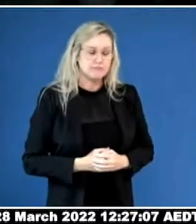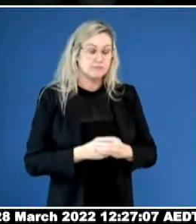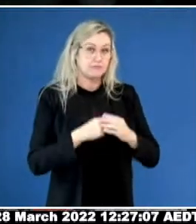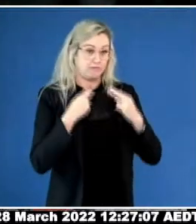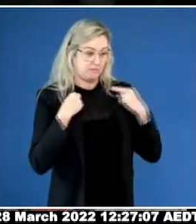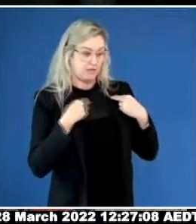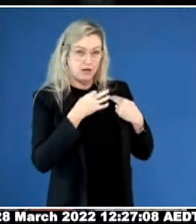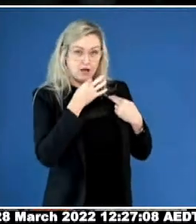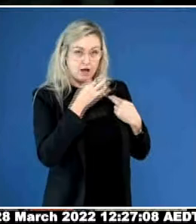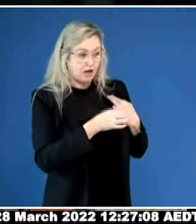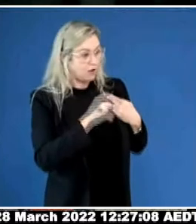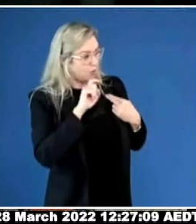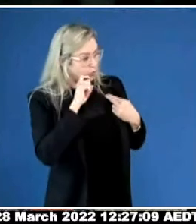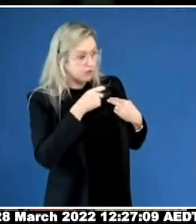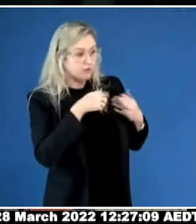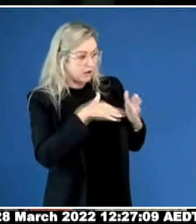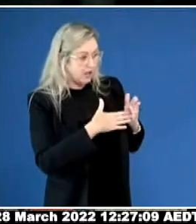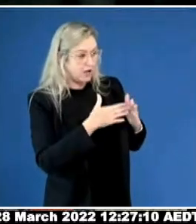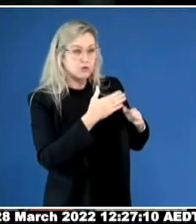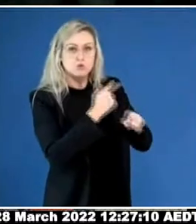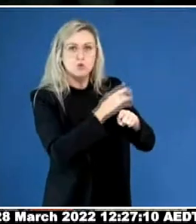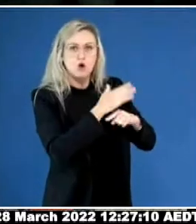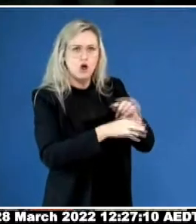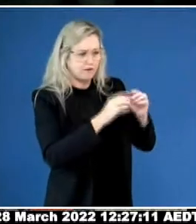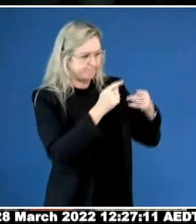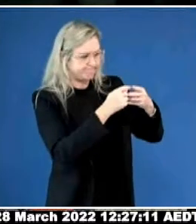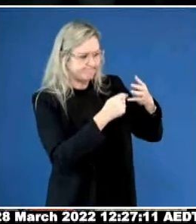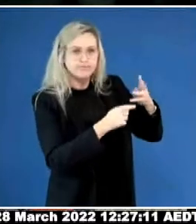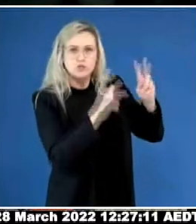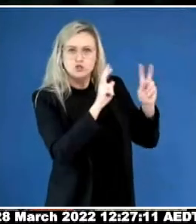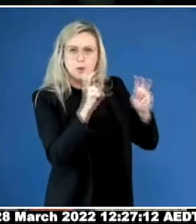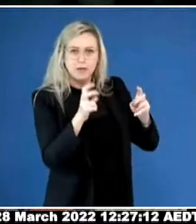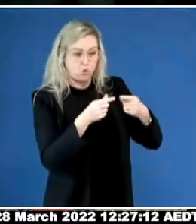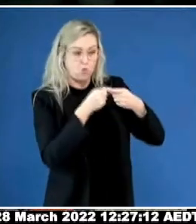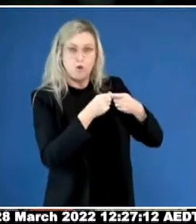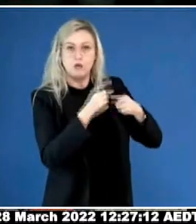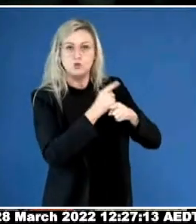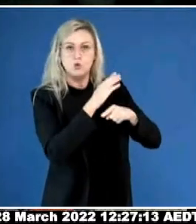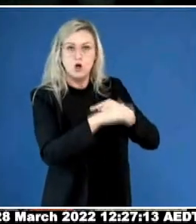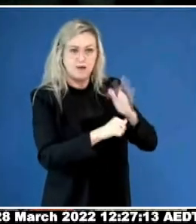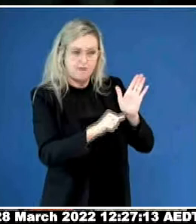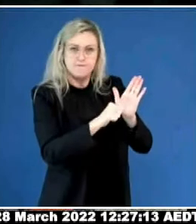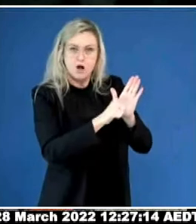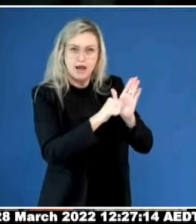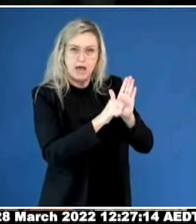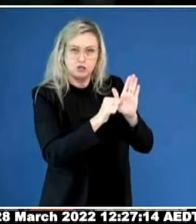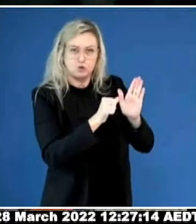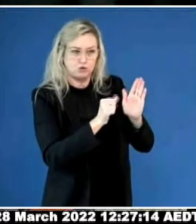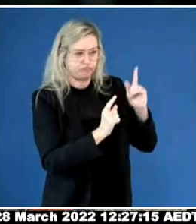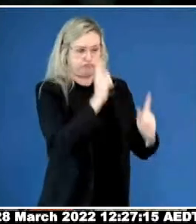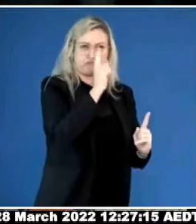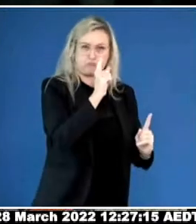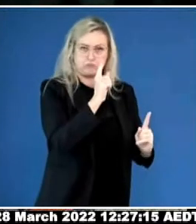through some of those topics. And one of the topics is financial power and control. And you may have heard me say this morning that in